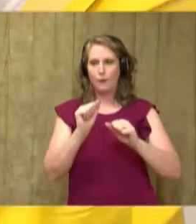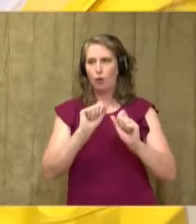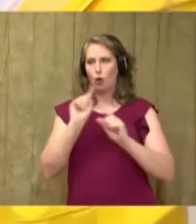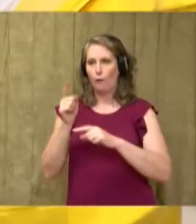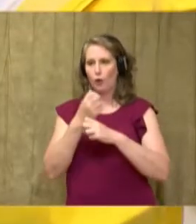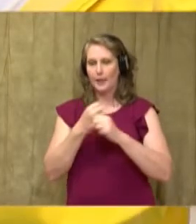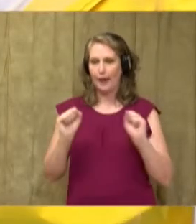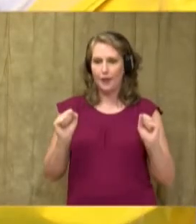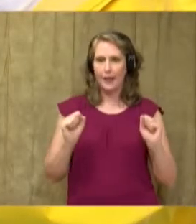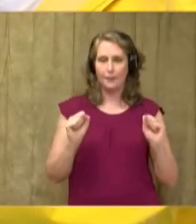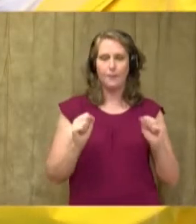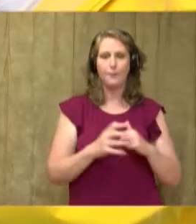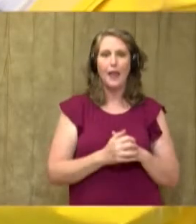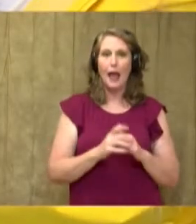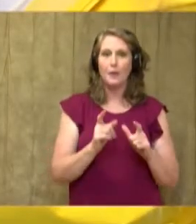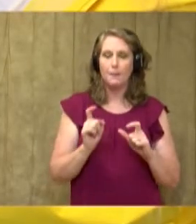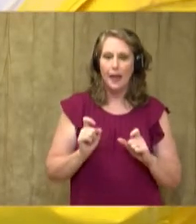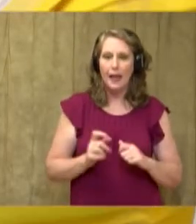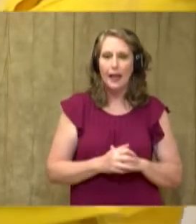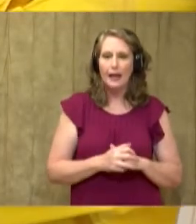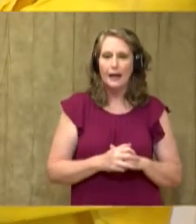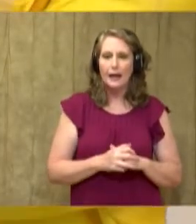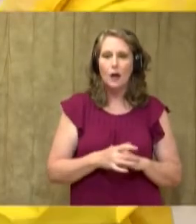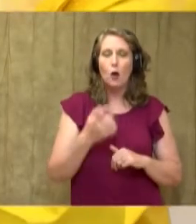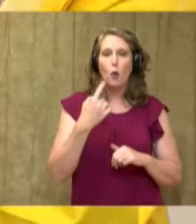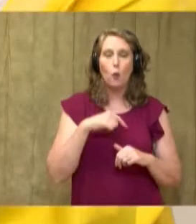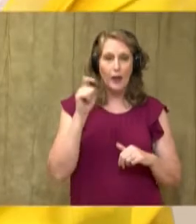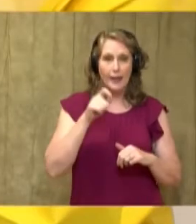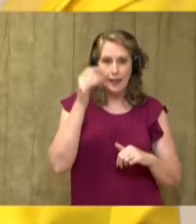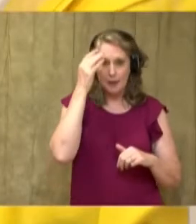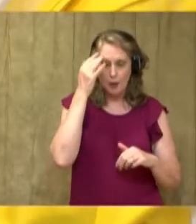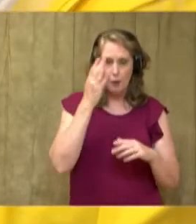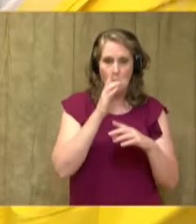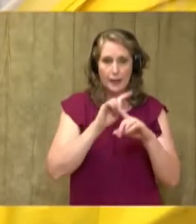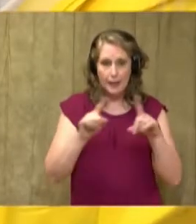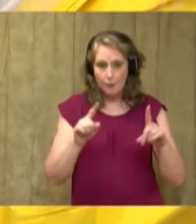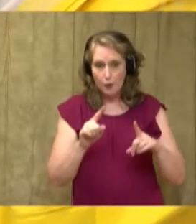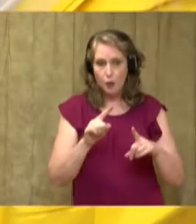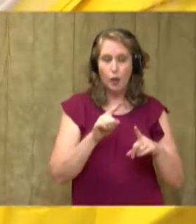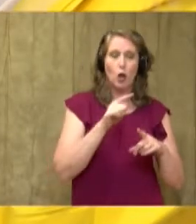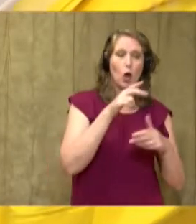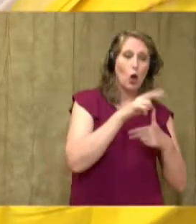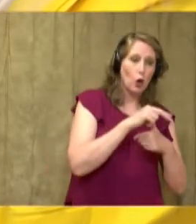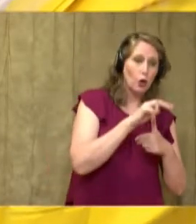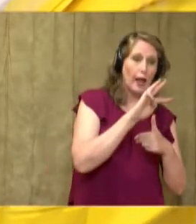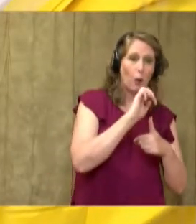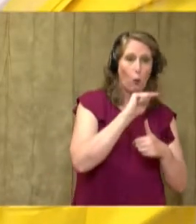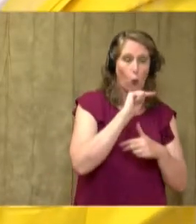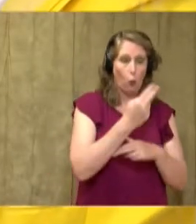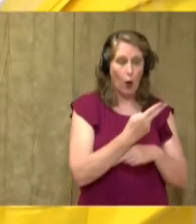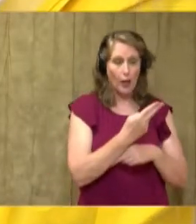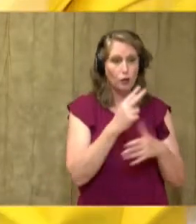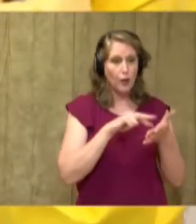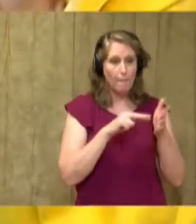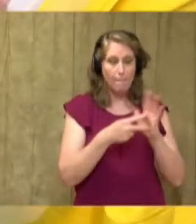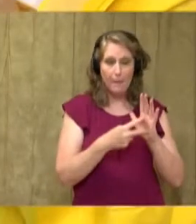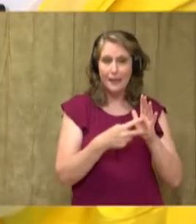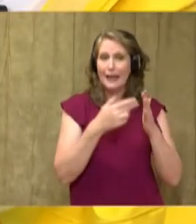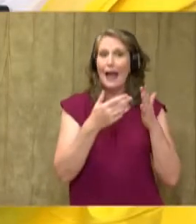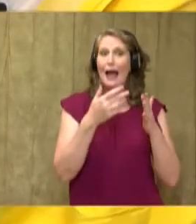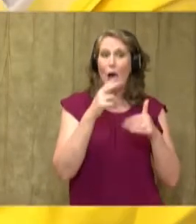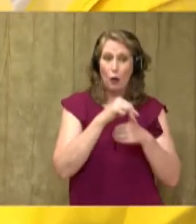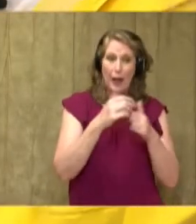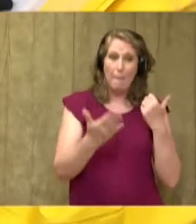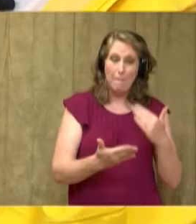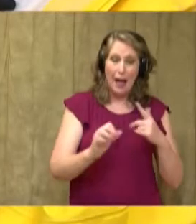of speeding up here because I'm almost out of time, but we need to know the difference between a hurricane watch and a warning. A watch just tells us that a hurricane might